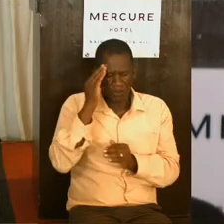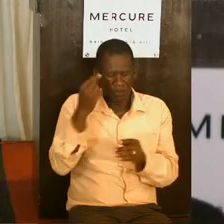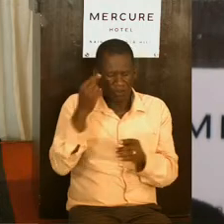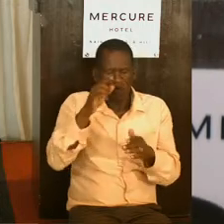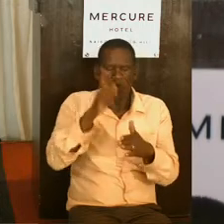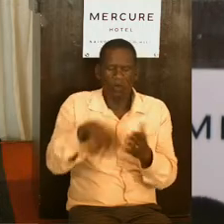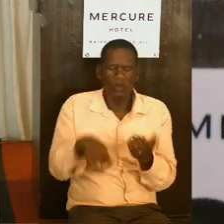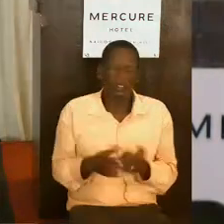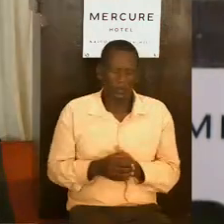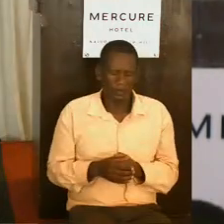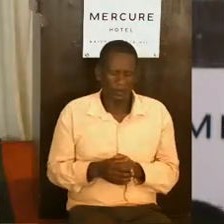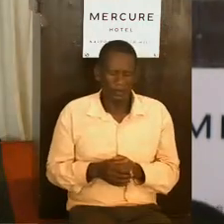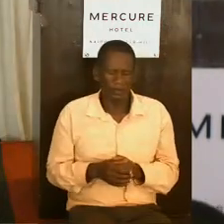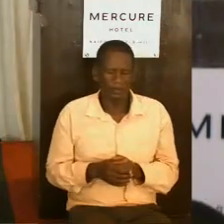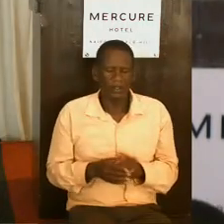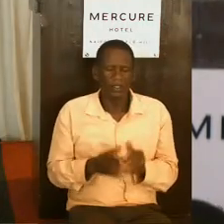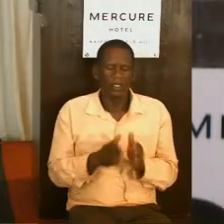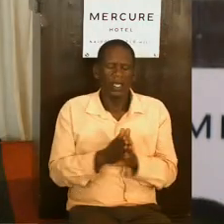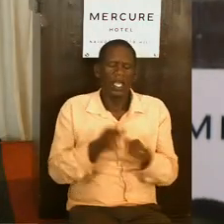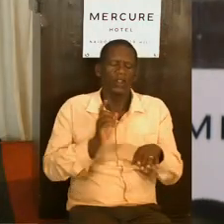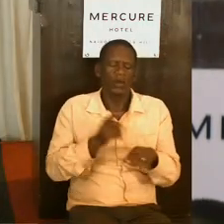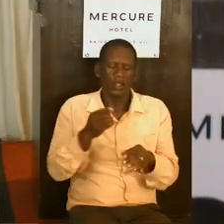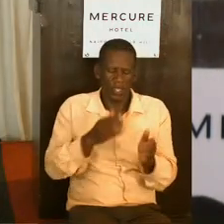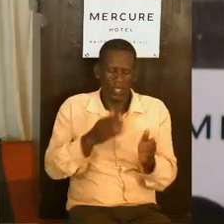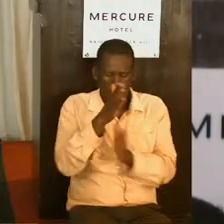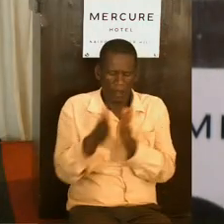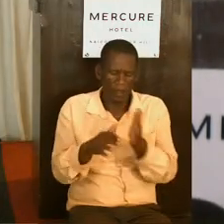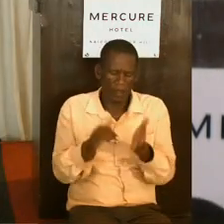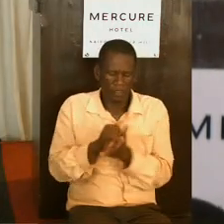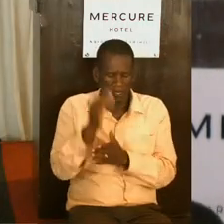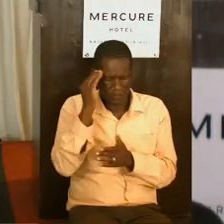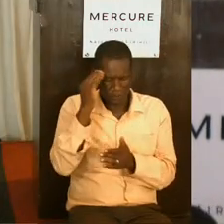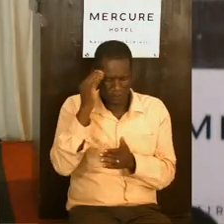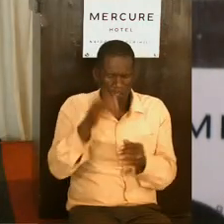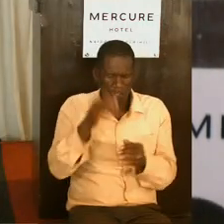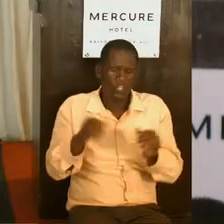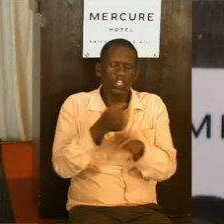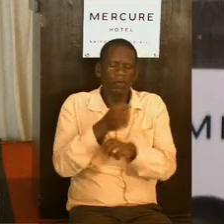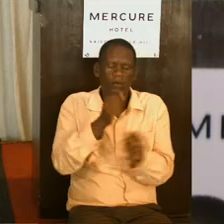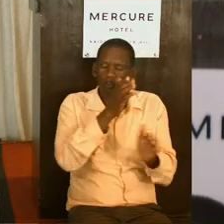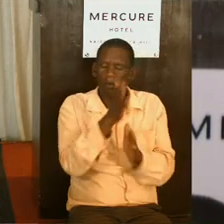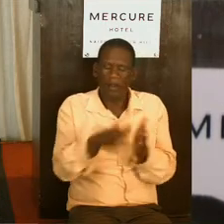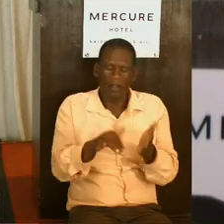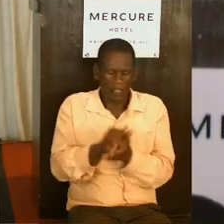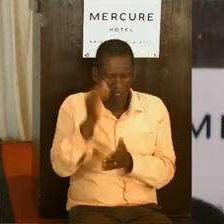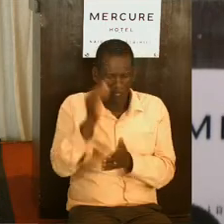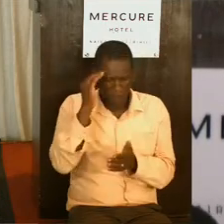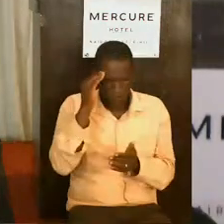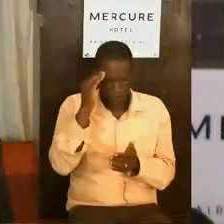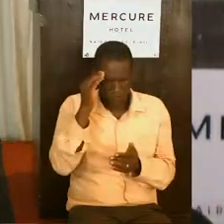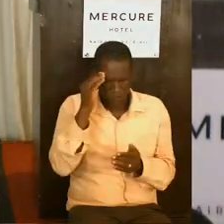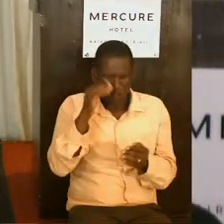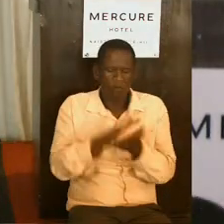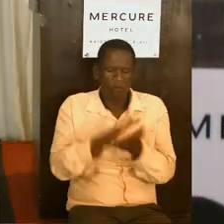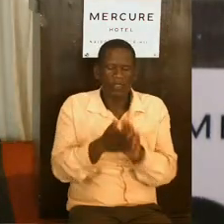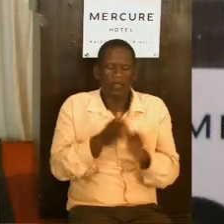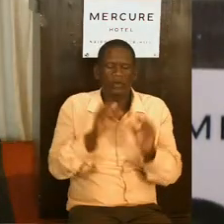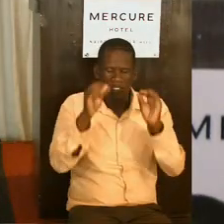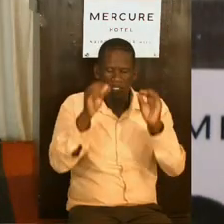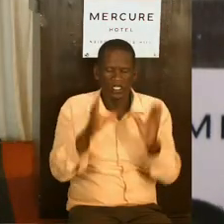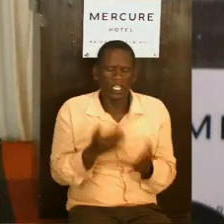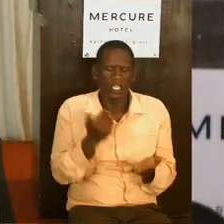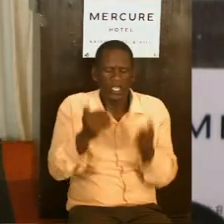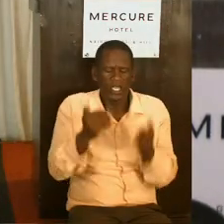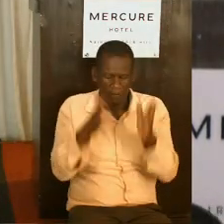for what and when we are planning that education you cannot plan that education minus the teacher